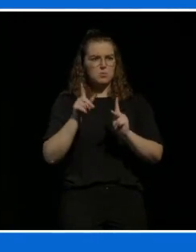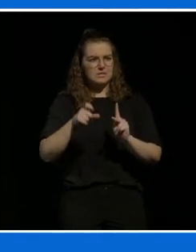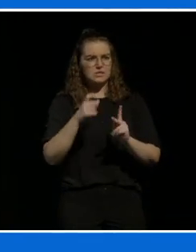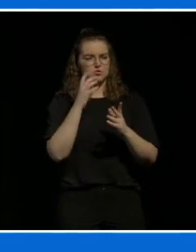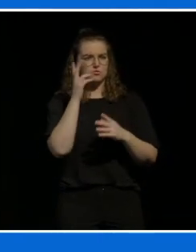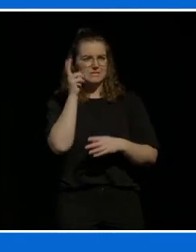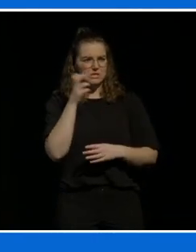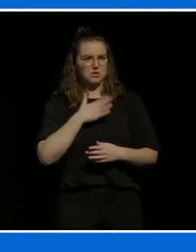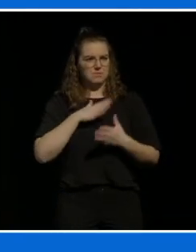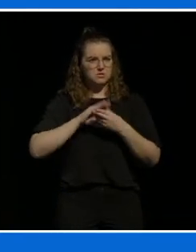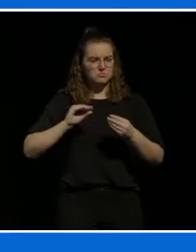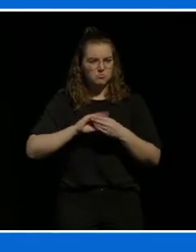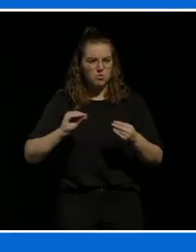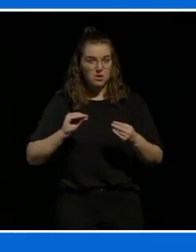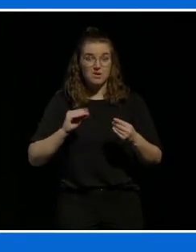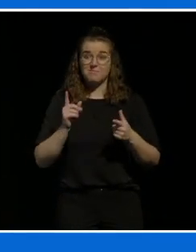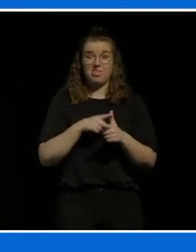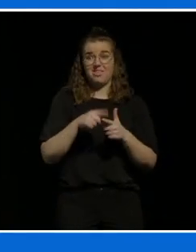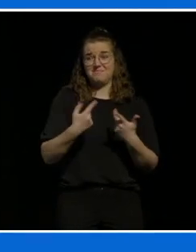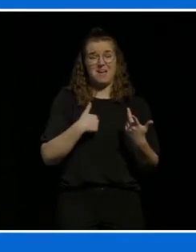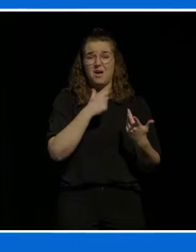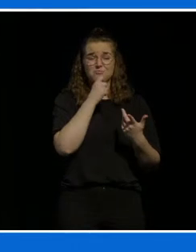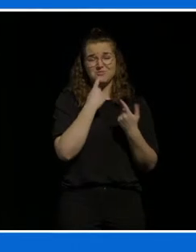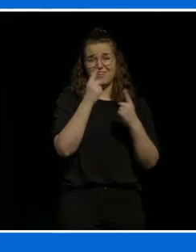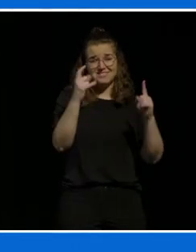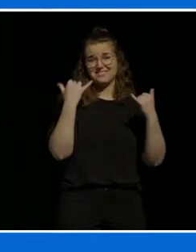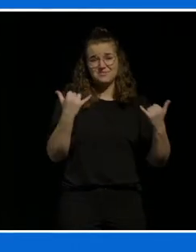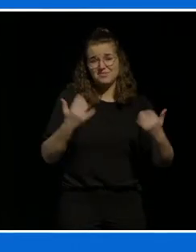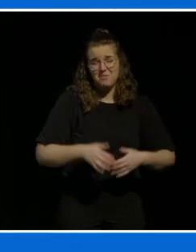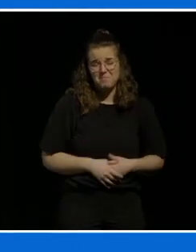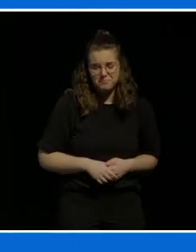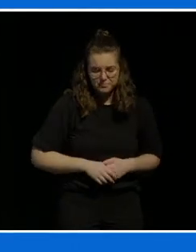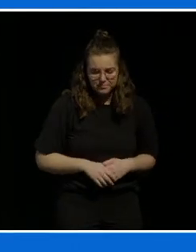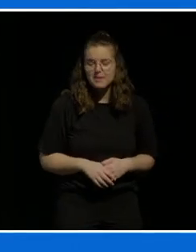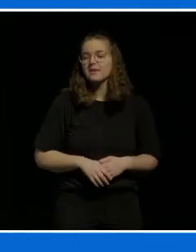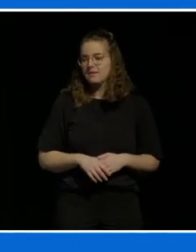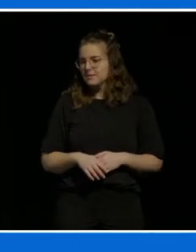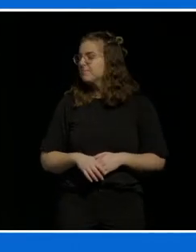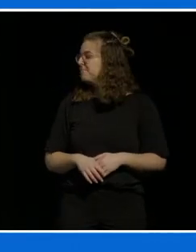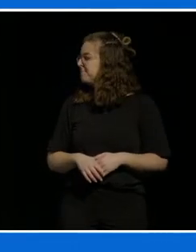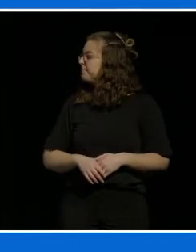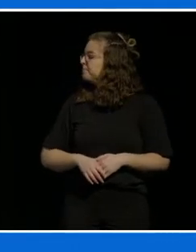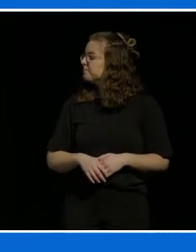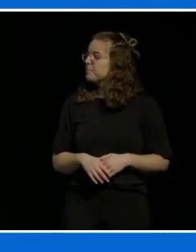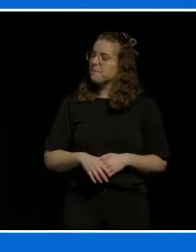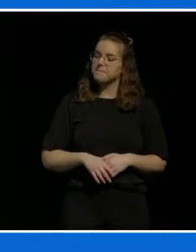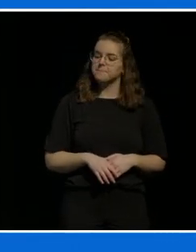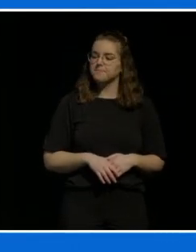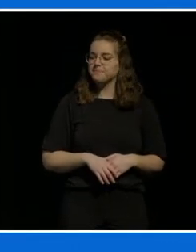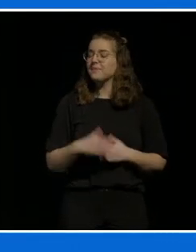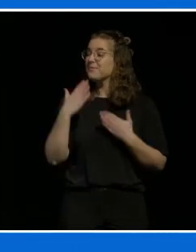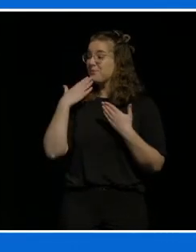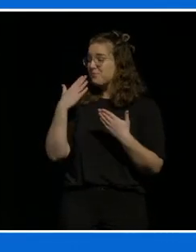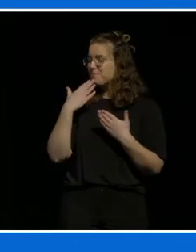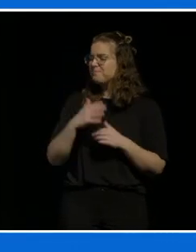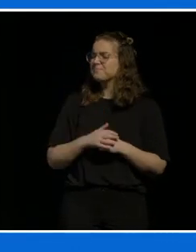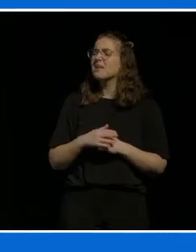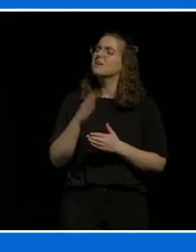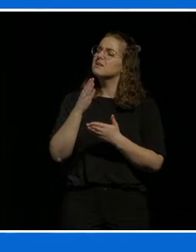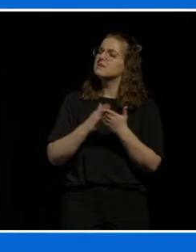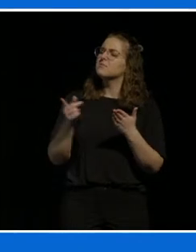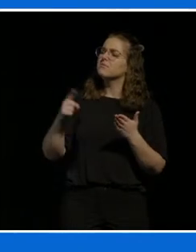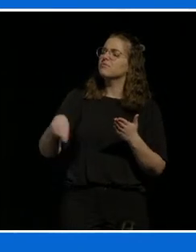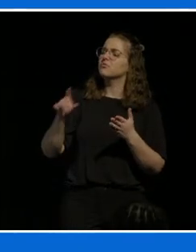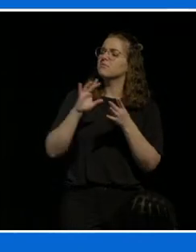own health, then I wouldn't be here today. Thank you. And so I know some of you have mentioned, especially